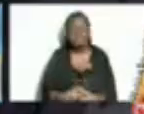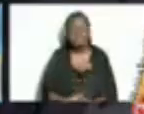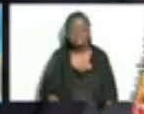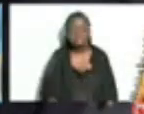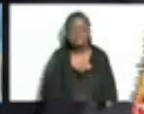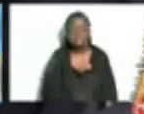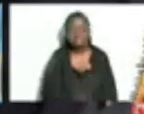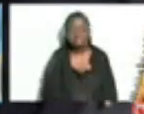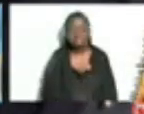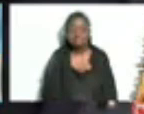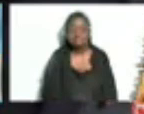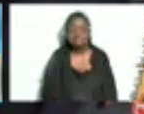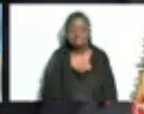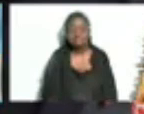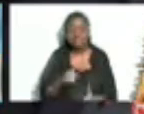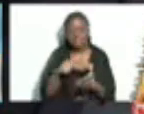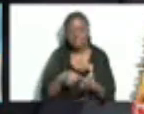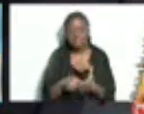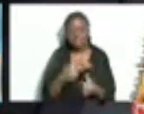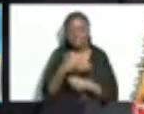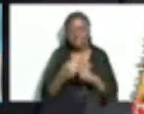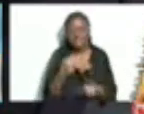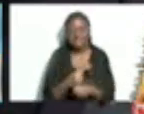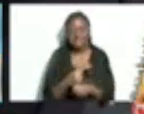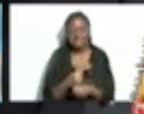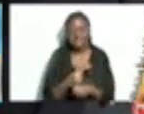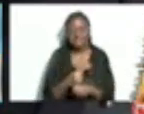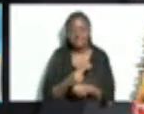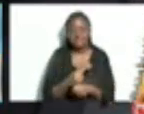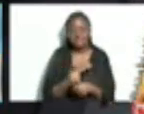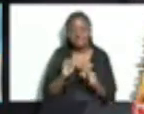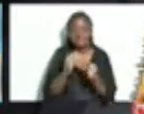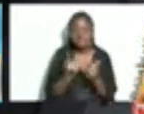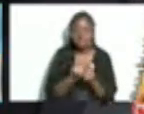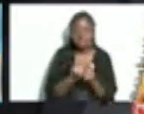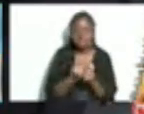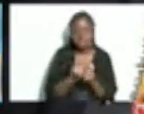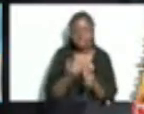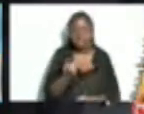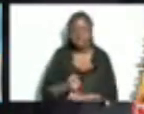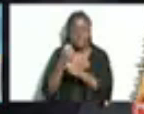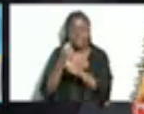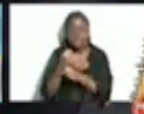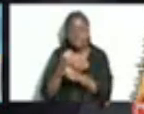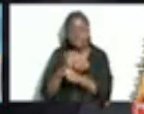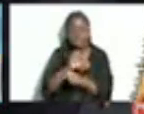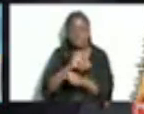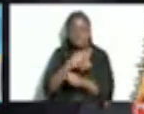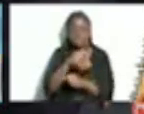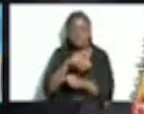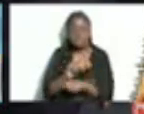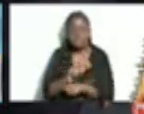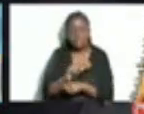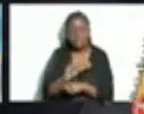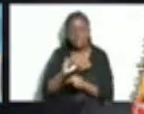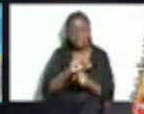This year, same odd group of companies has come on board to sponsor the Shirley Street Cup Prize,